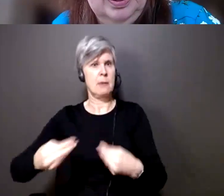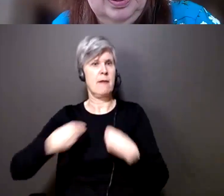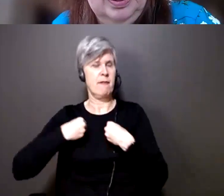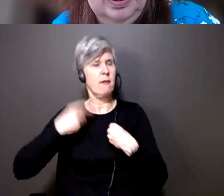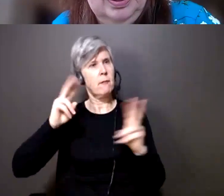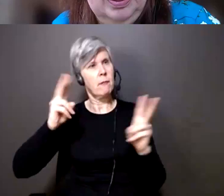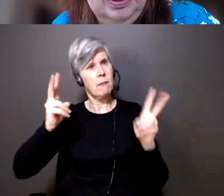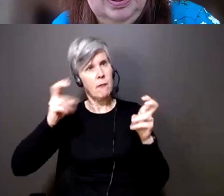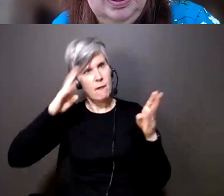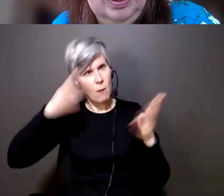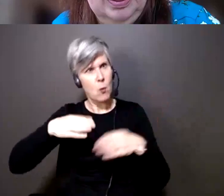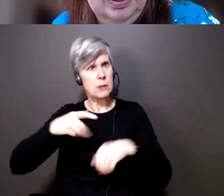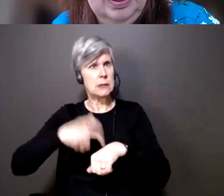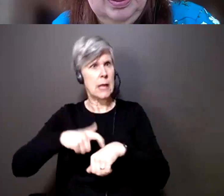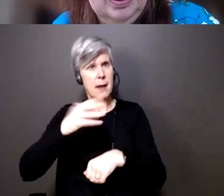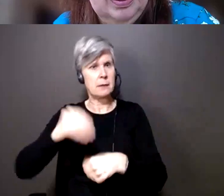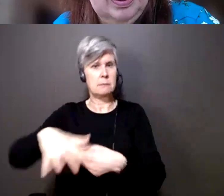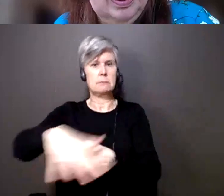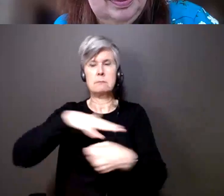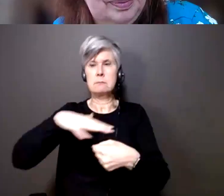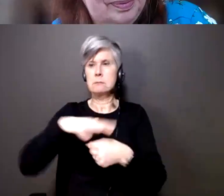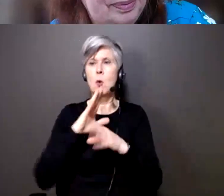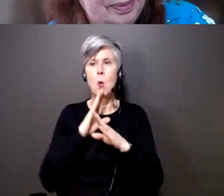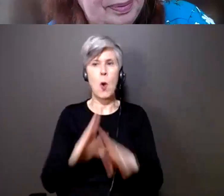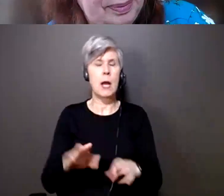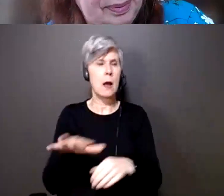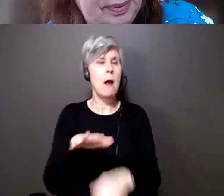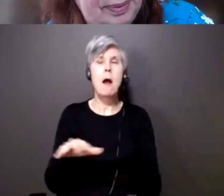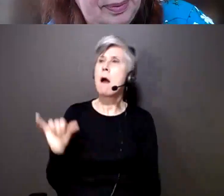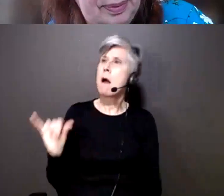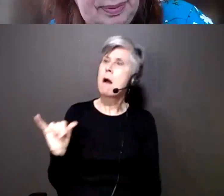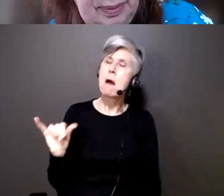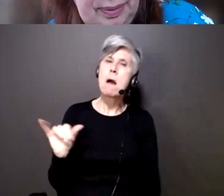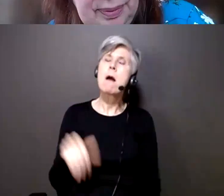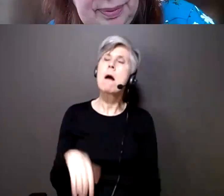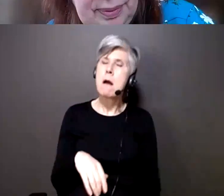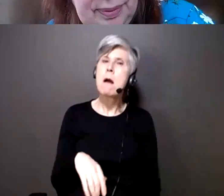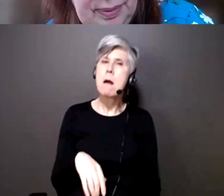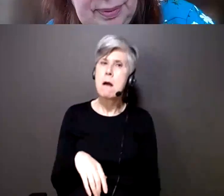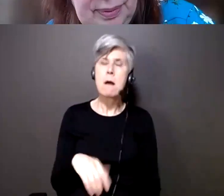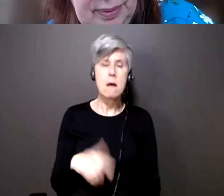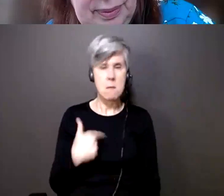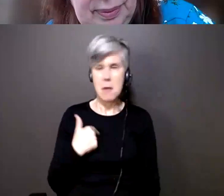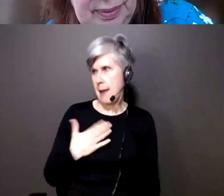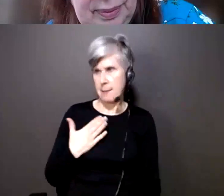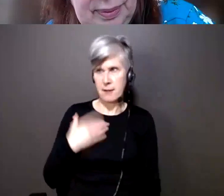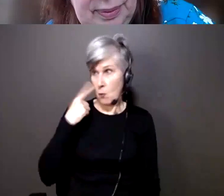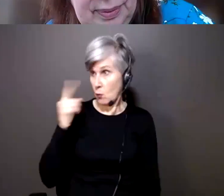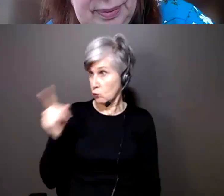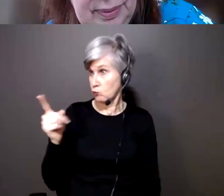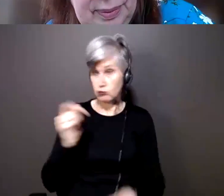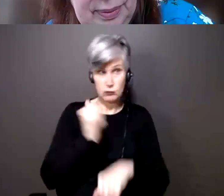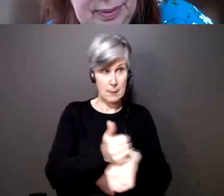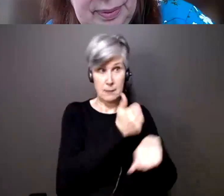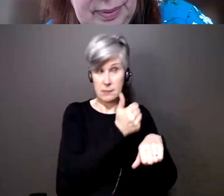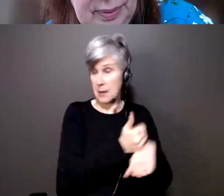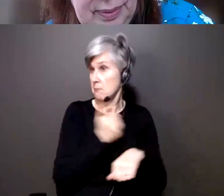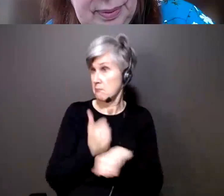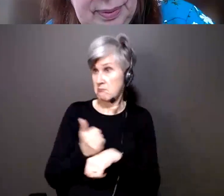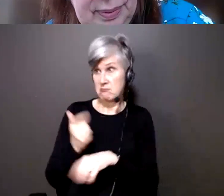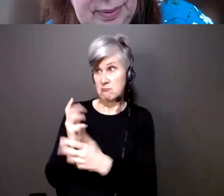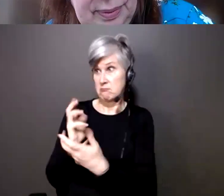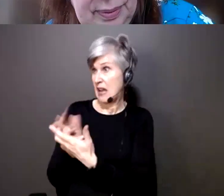you. That's great. Okay, I'd be happy to support you in implementing those solutions here. I'm really happy to hear that.